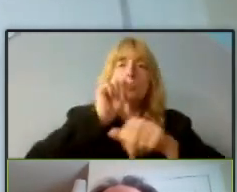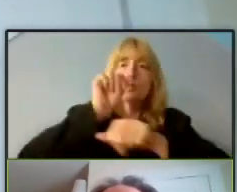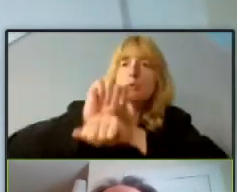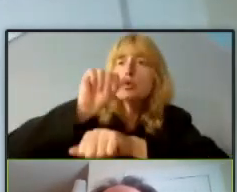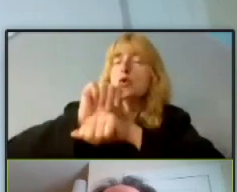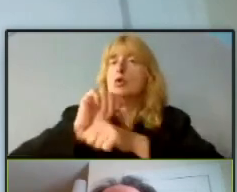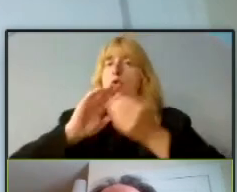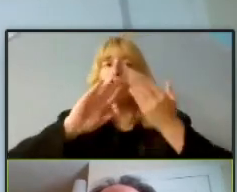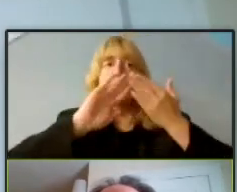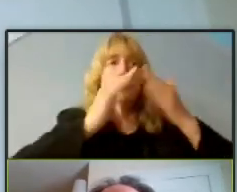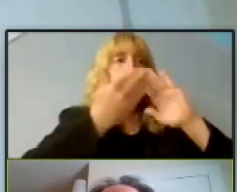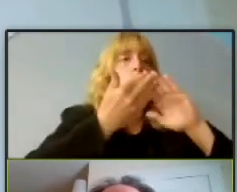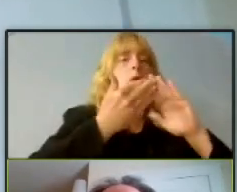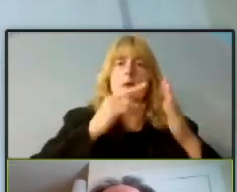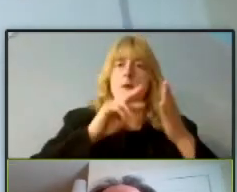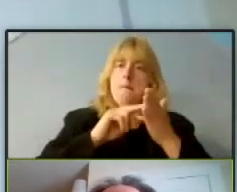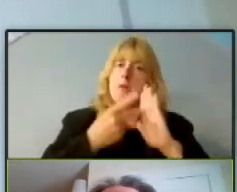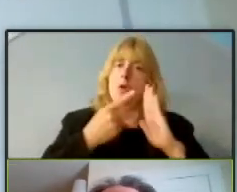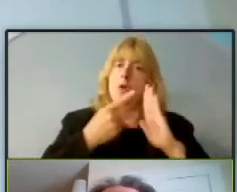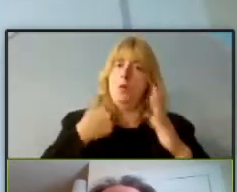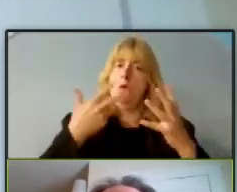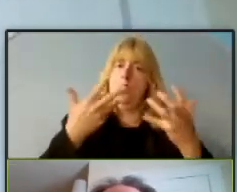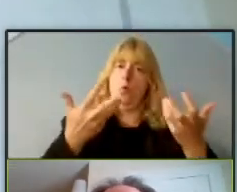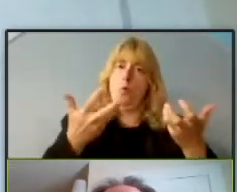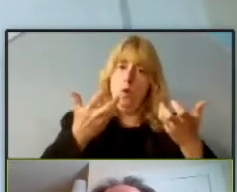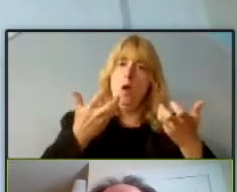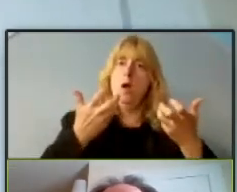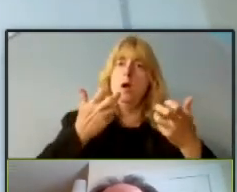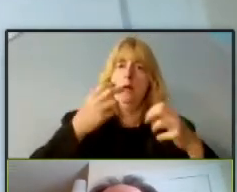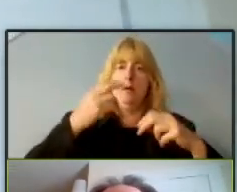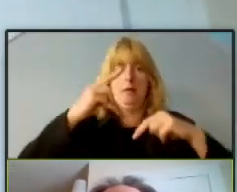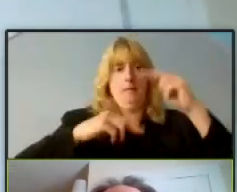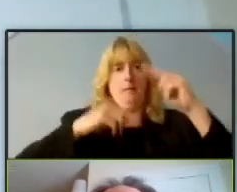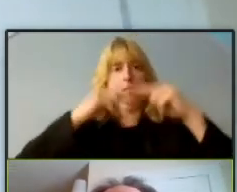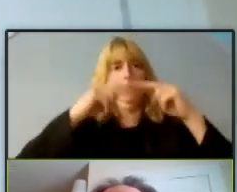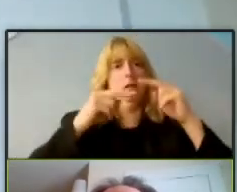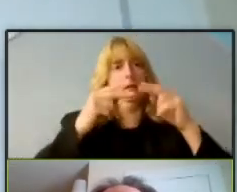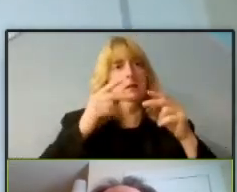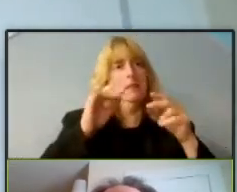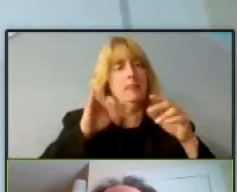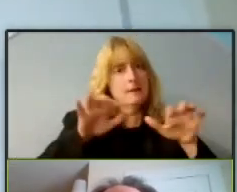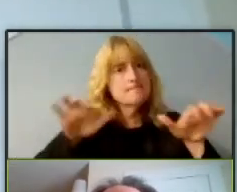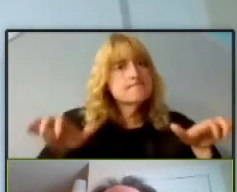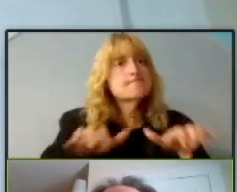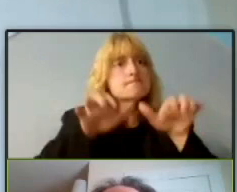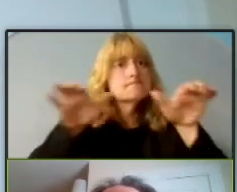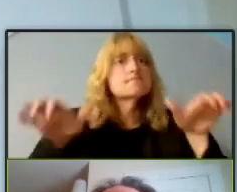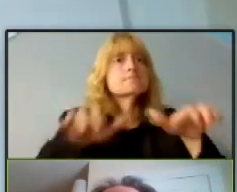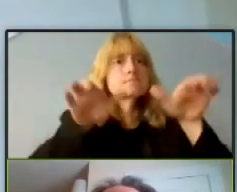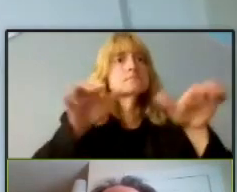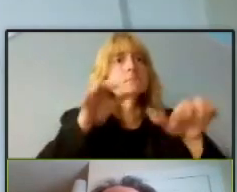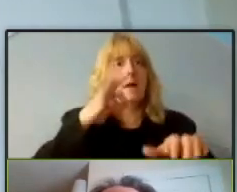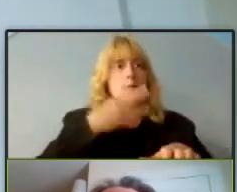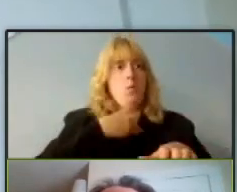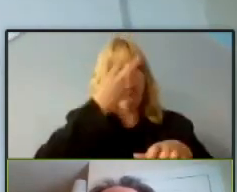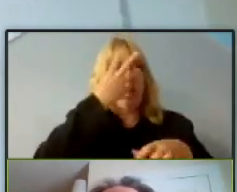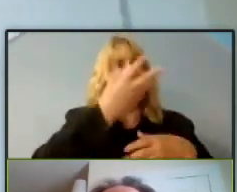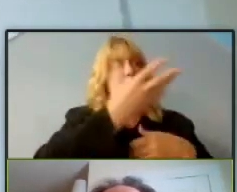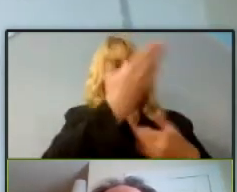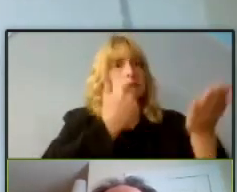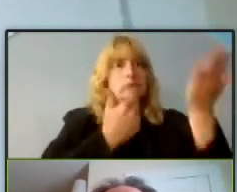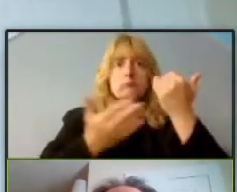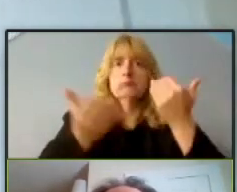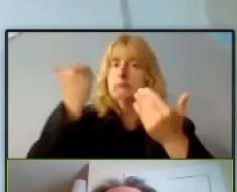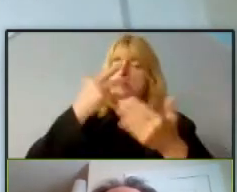means widening and building our base of white people who are in the movement. We need to call our folks into the movement in our